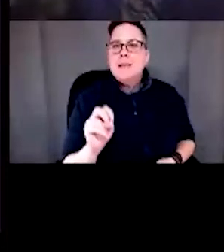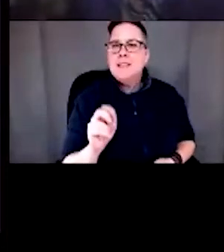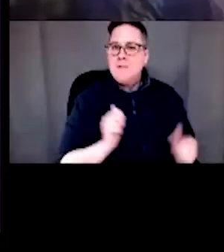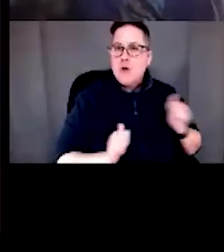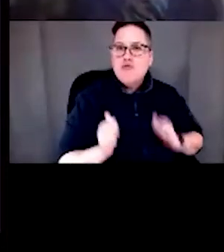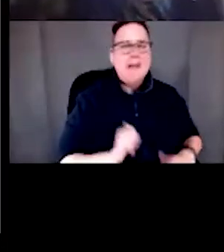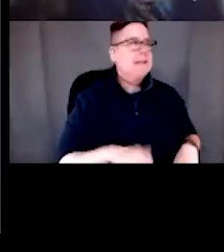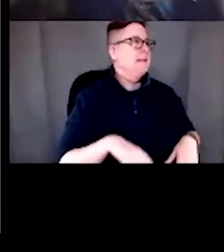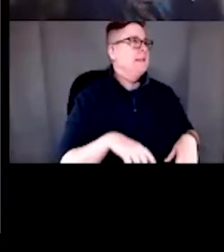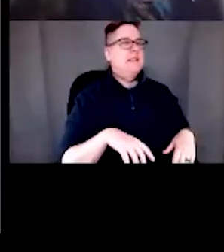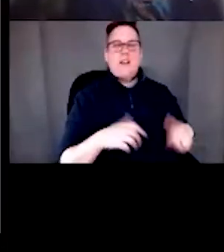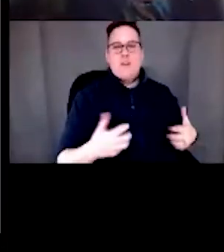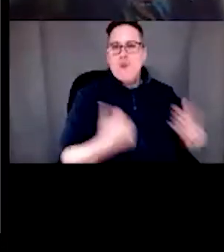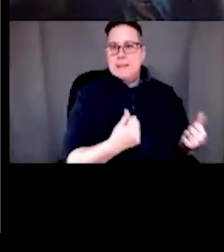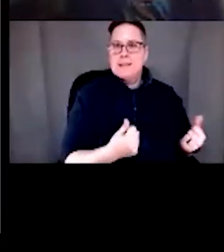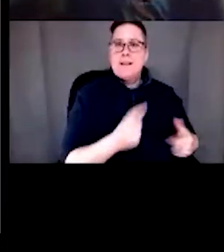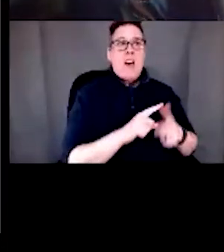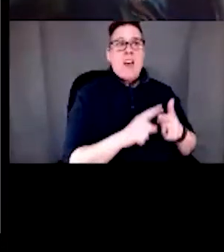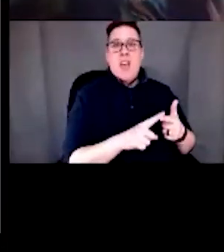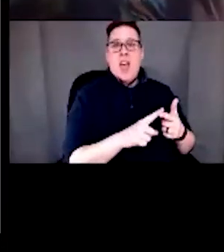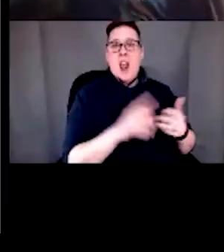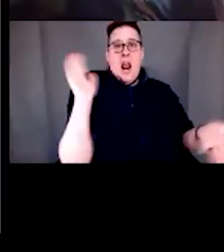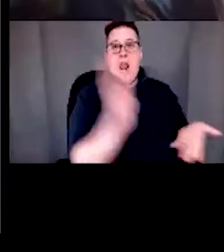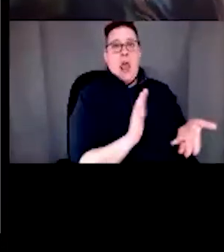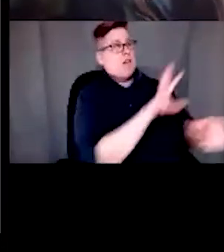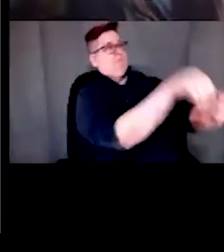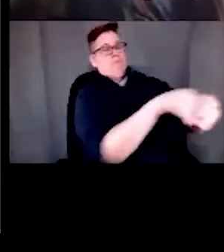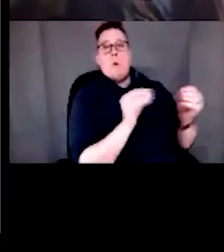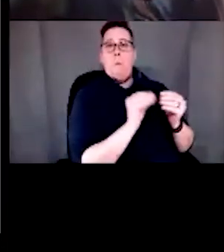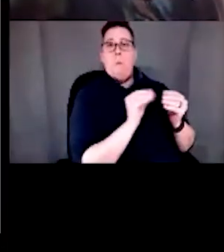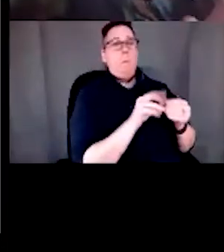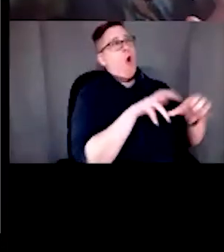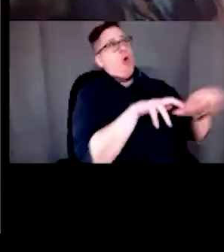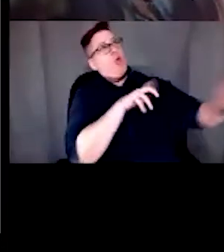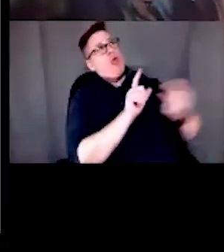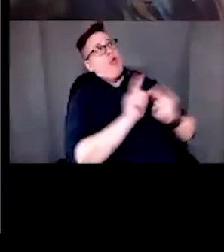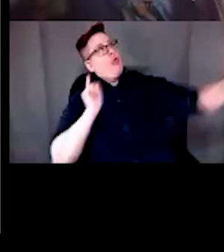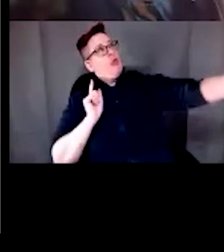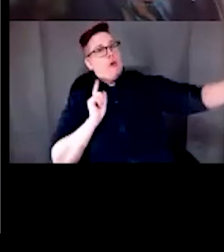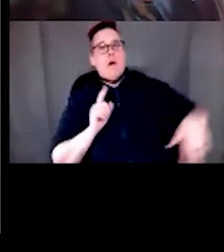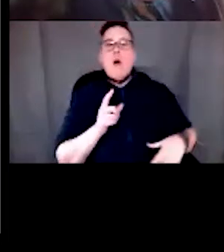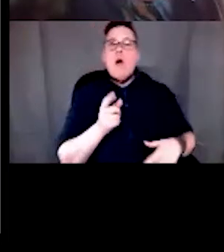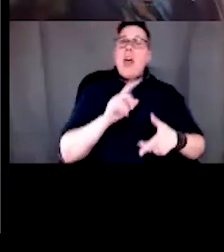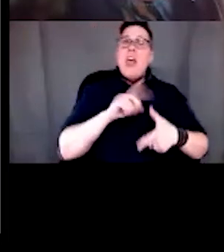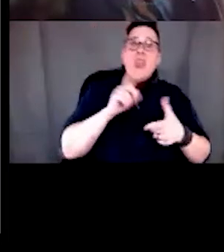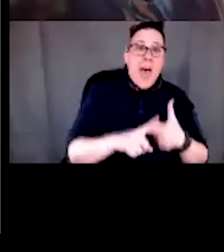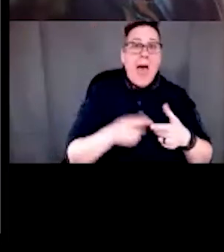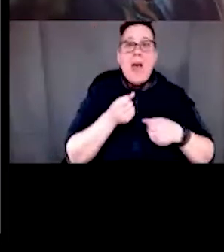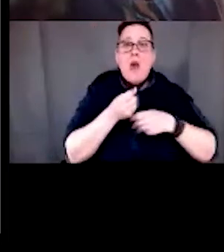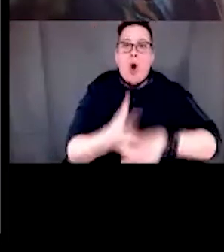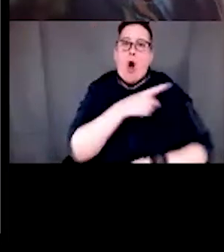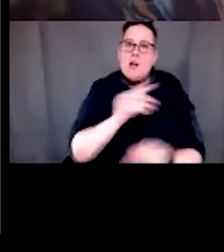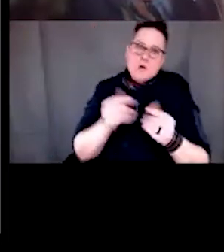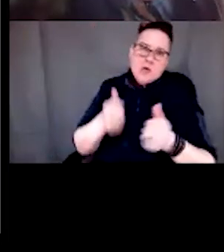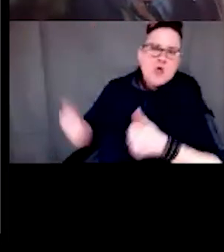more distant and less participatory. This may give rise to authoritarian leaders